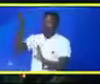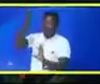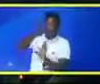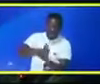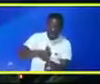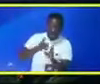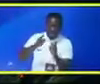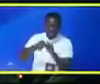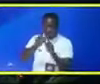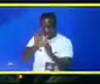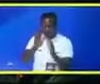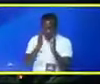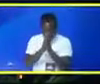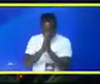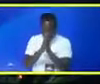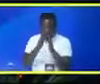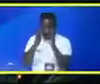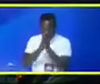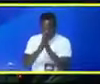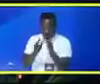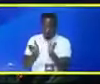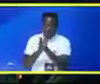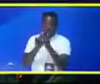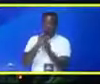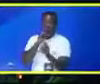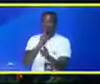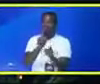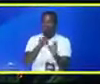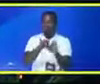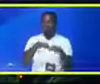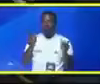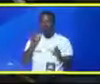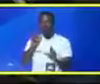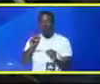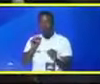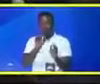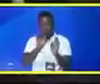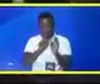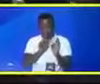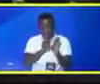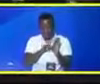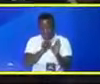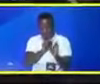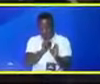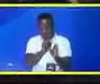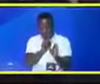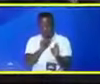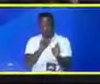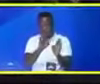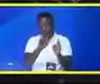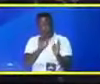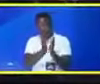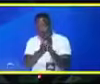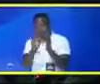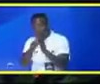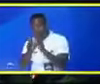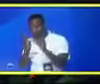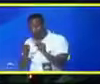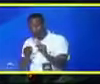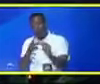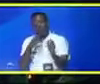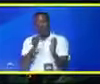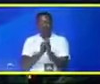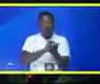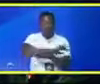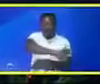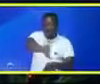to prayer and praise, it's not one door that will be open. The doors will not be open one by one. Your Bible says